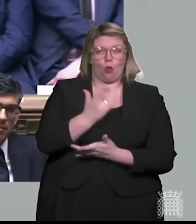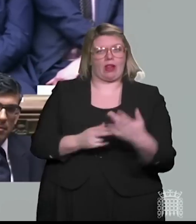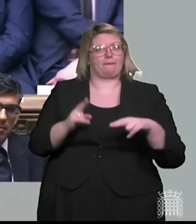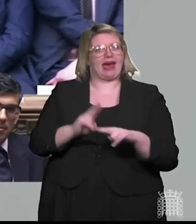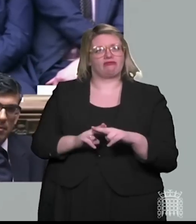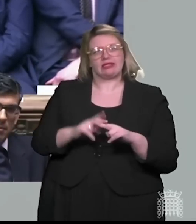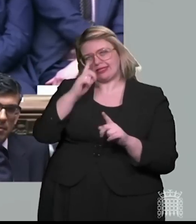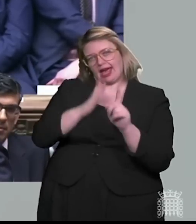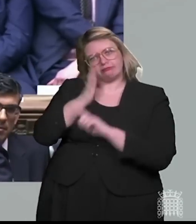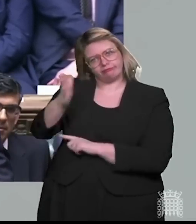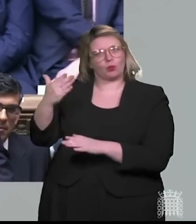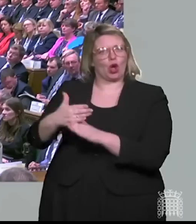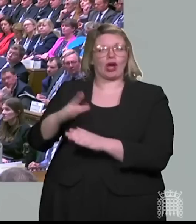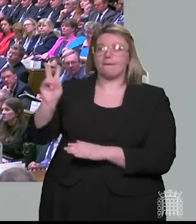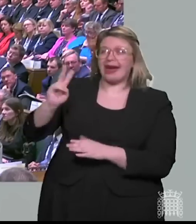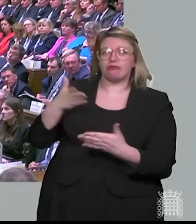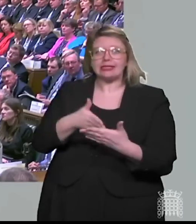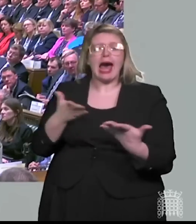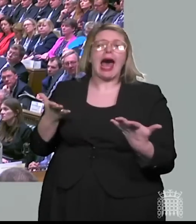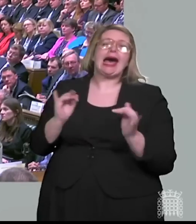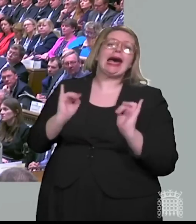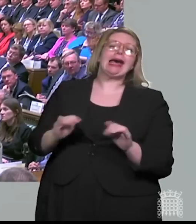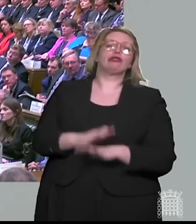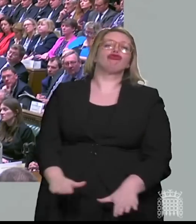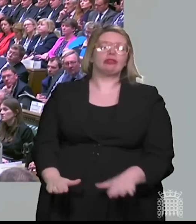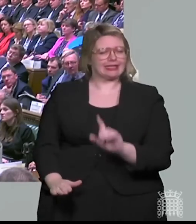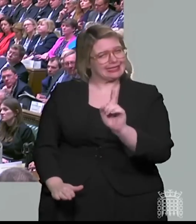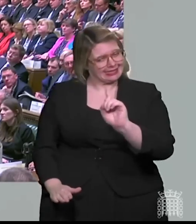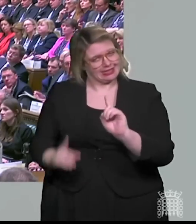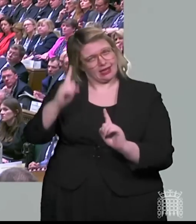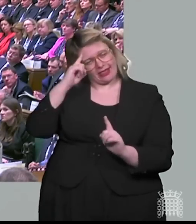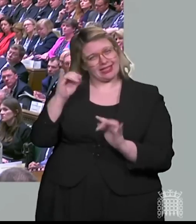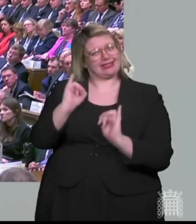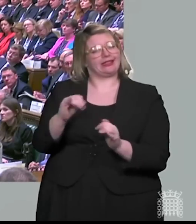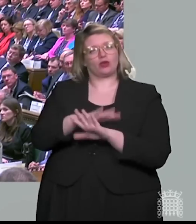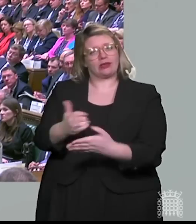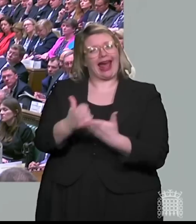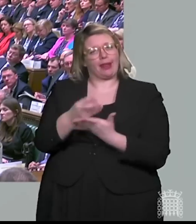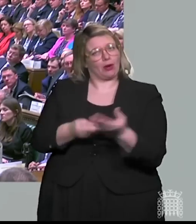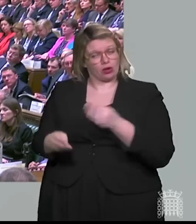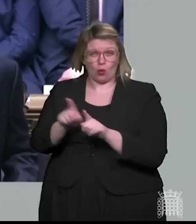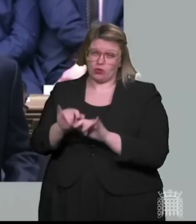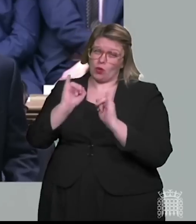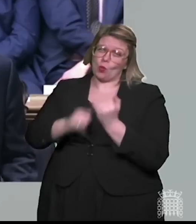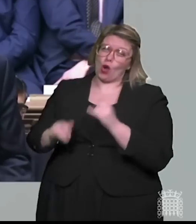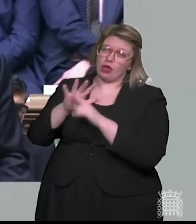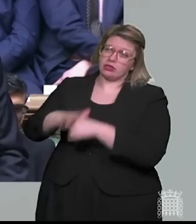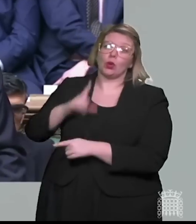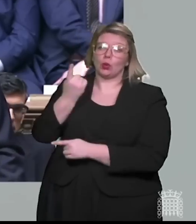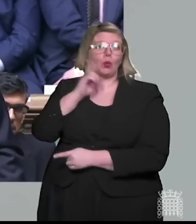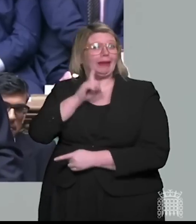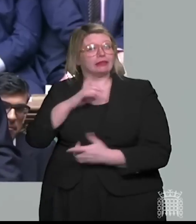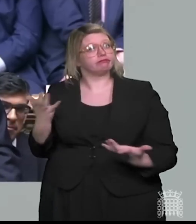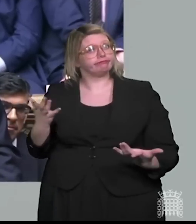to be prevented from working if they want to, because it's damaging to our economy and unfair mainly to women. So today